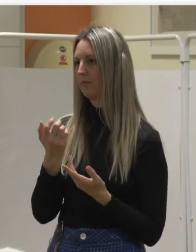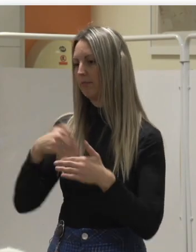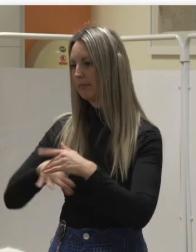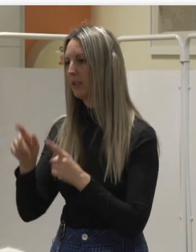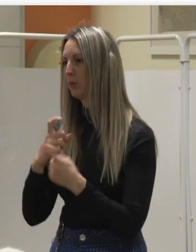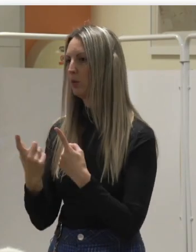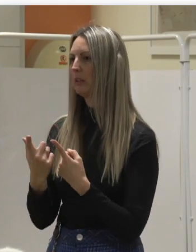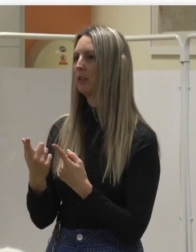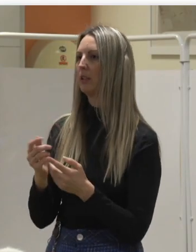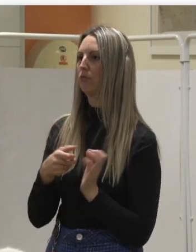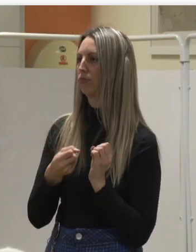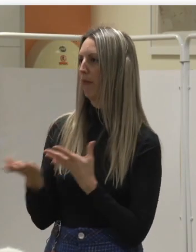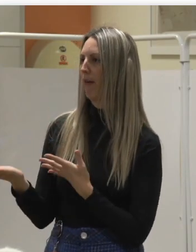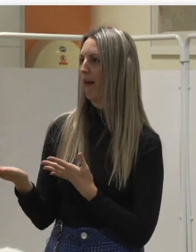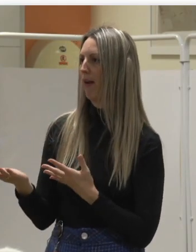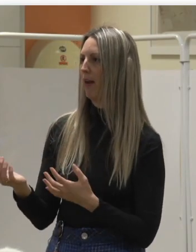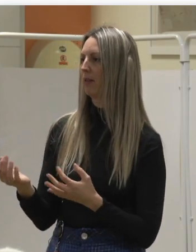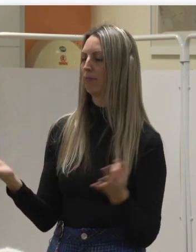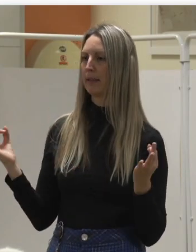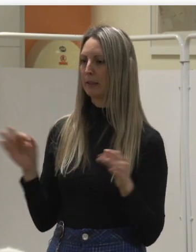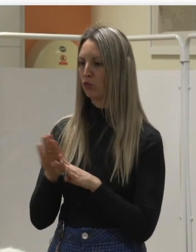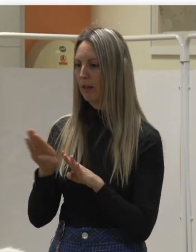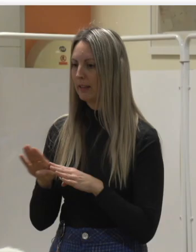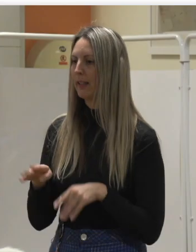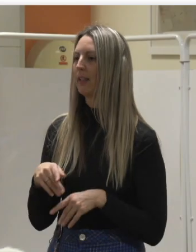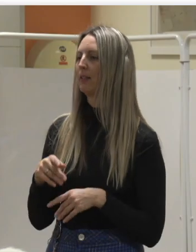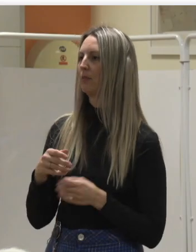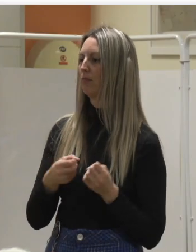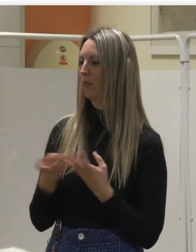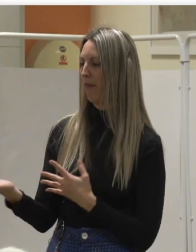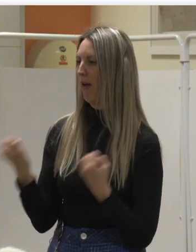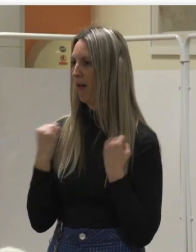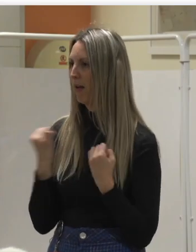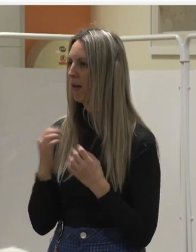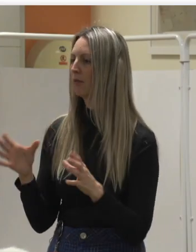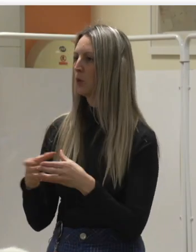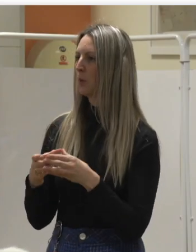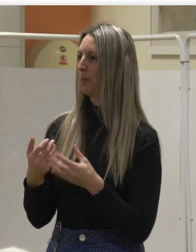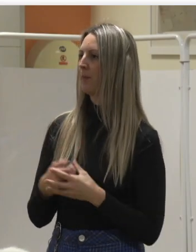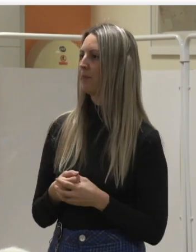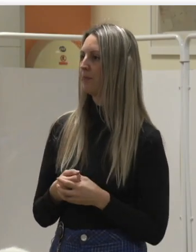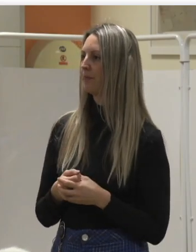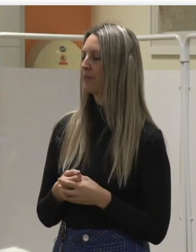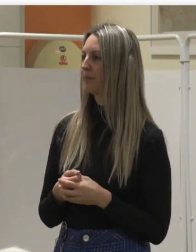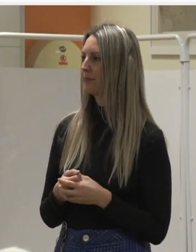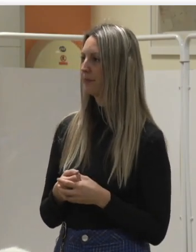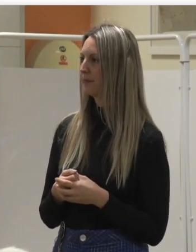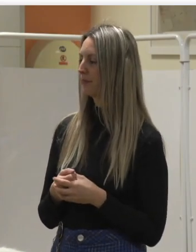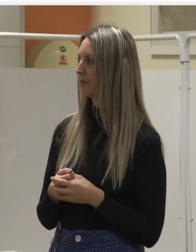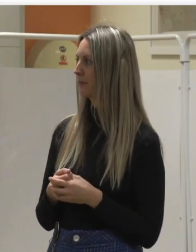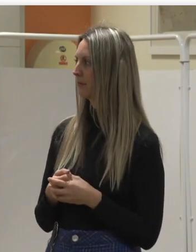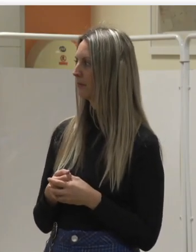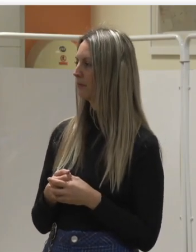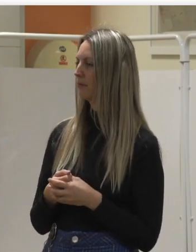community or meditation training in the community, which will be helpful. Assessment